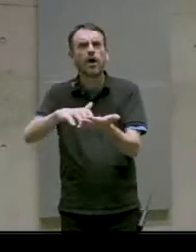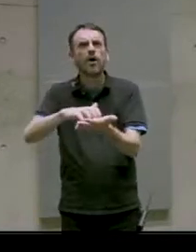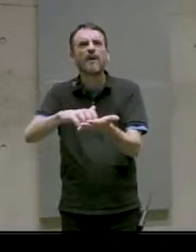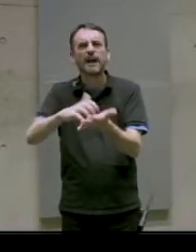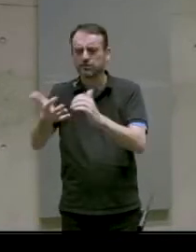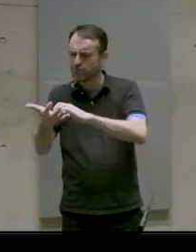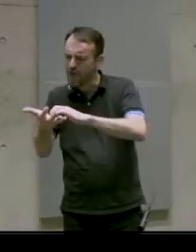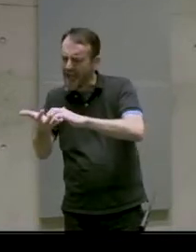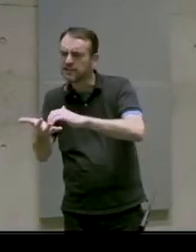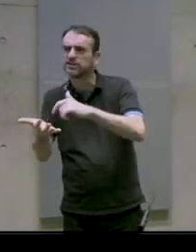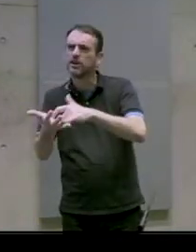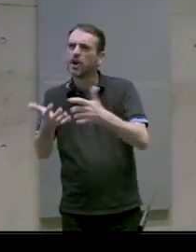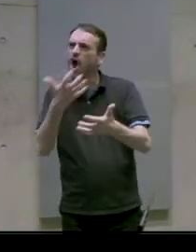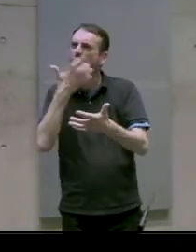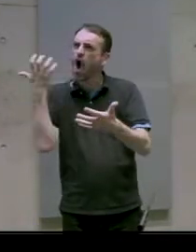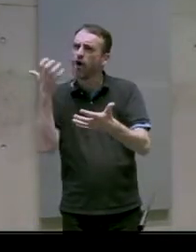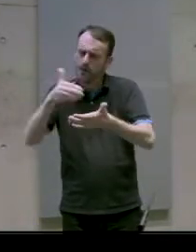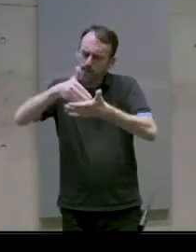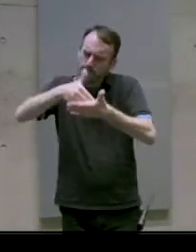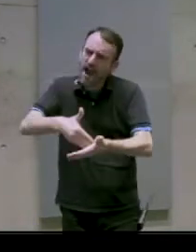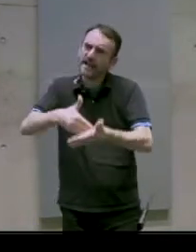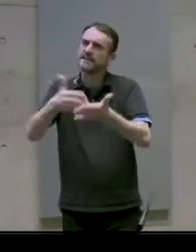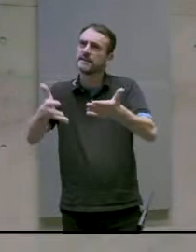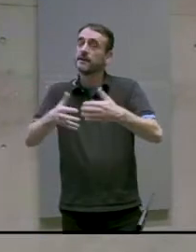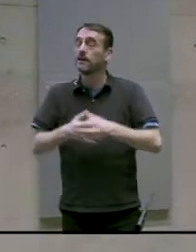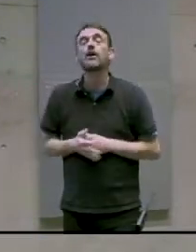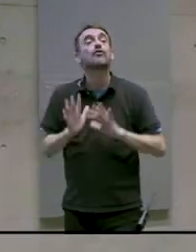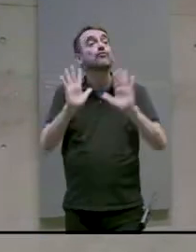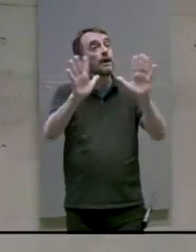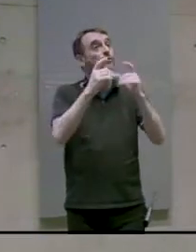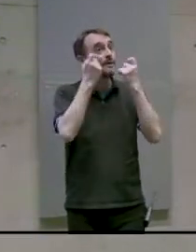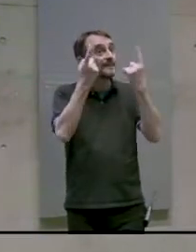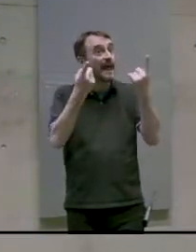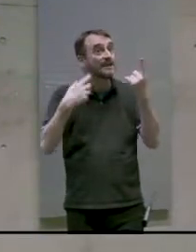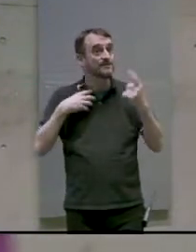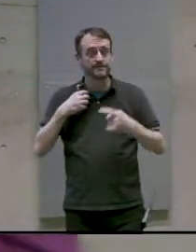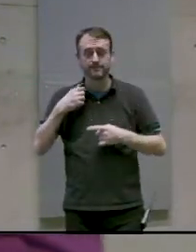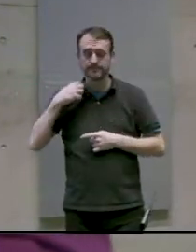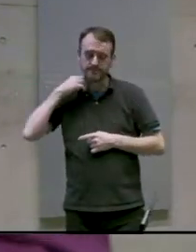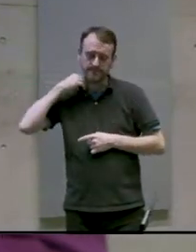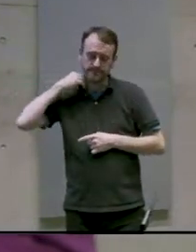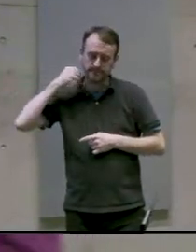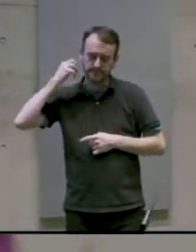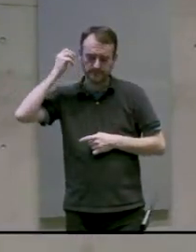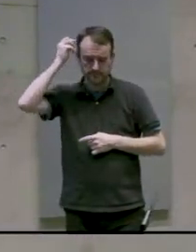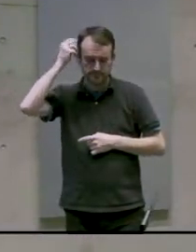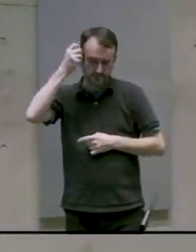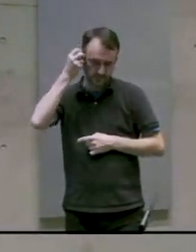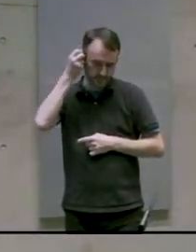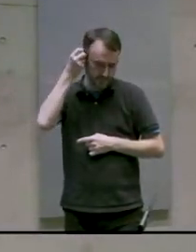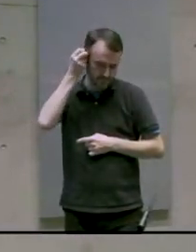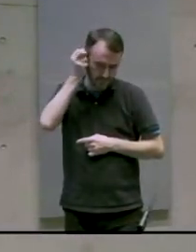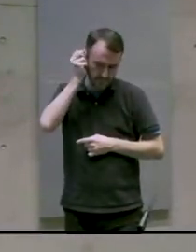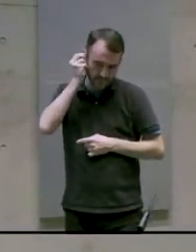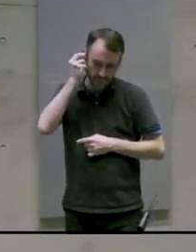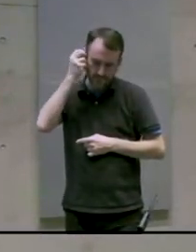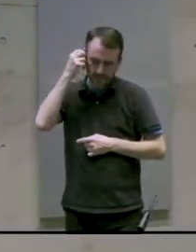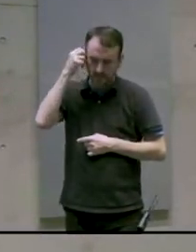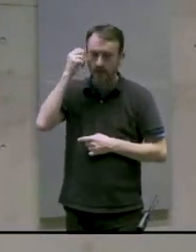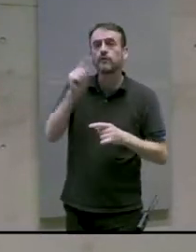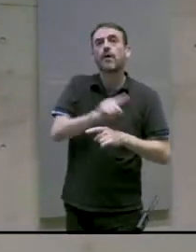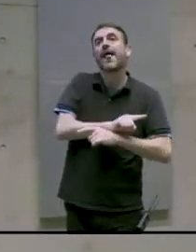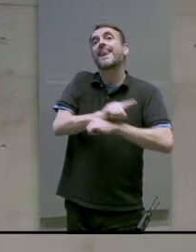pressed them to something hot. Right, we get the idea. So interestingly enough, I said we added the graphics